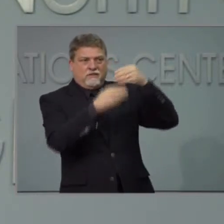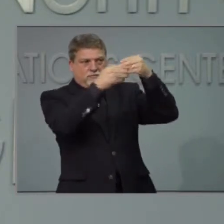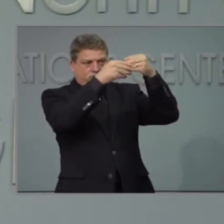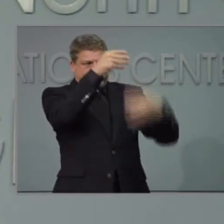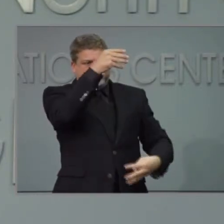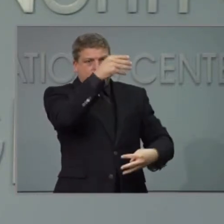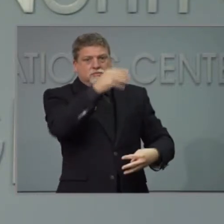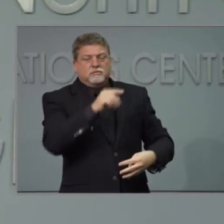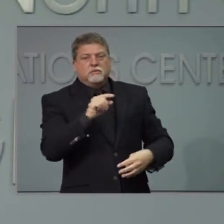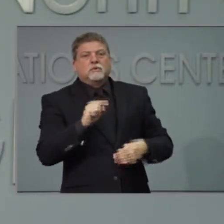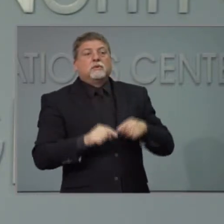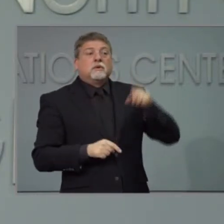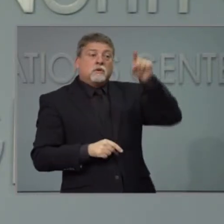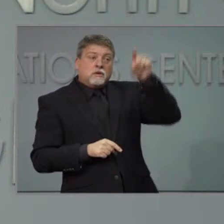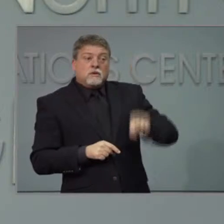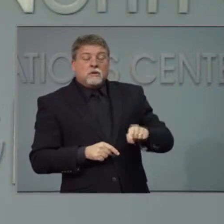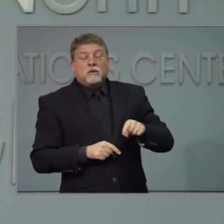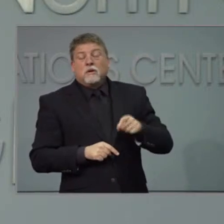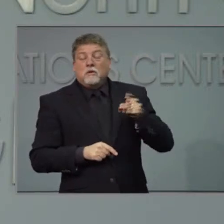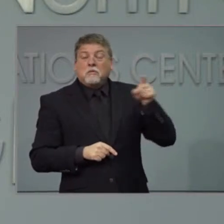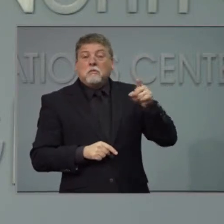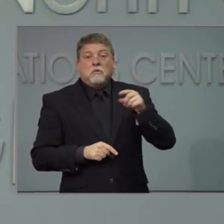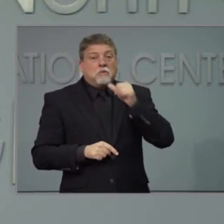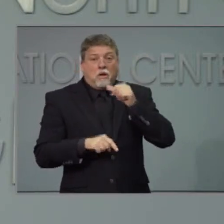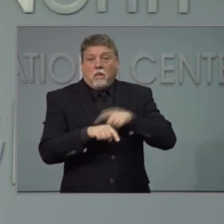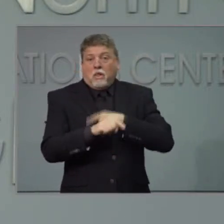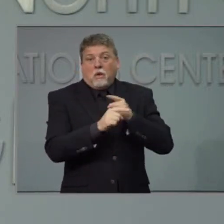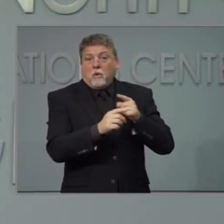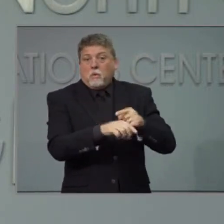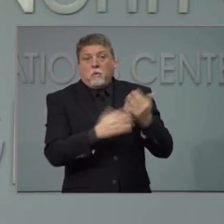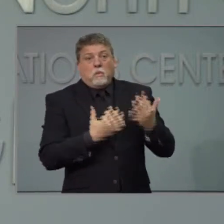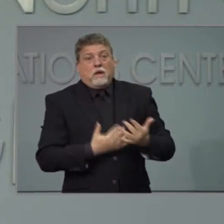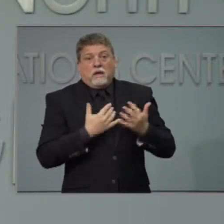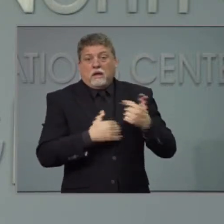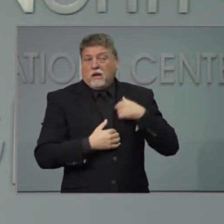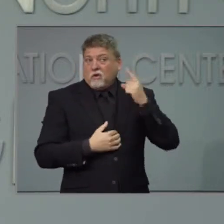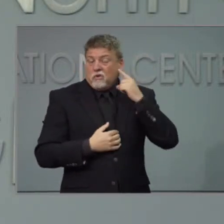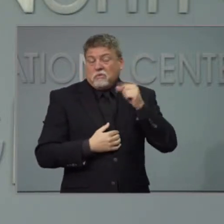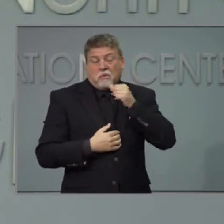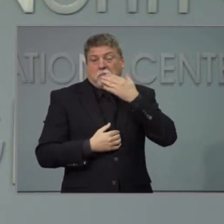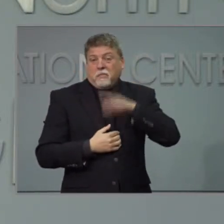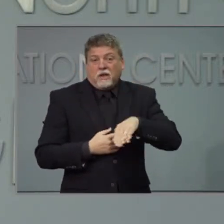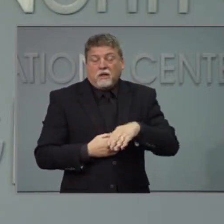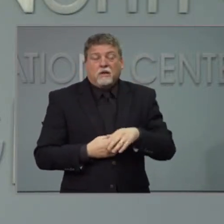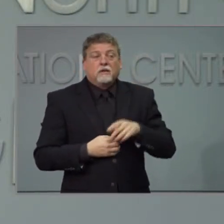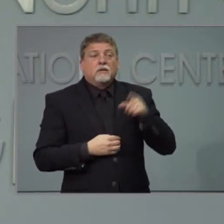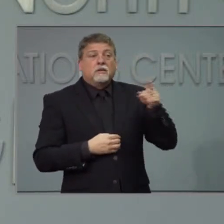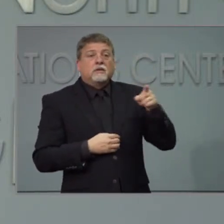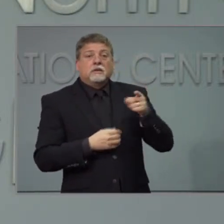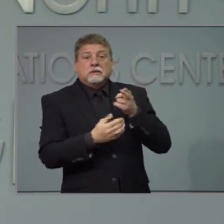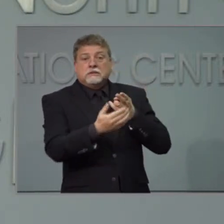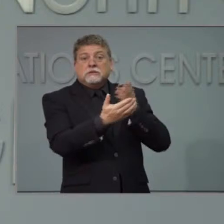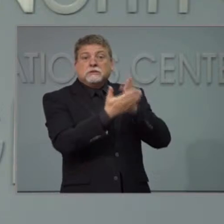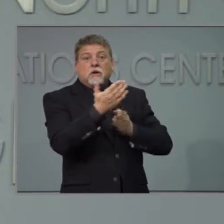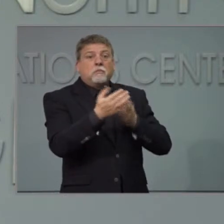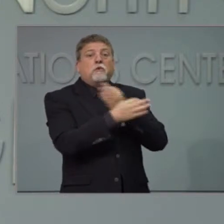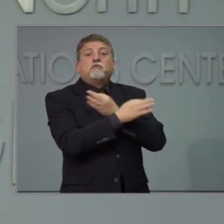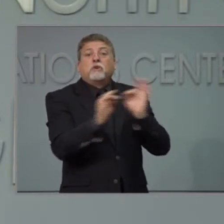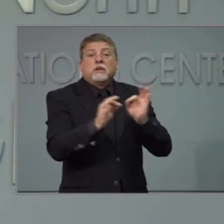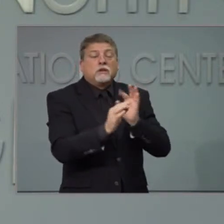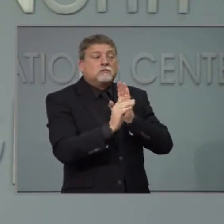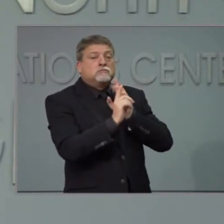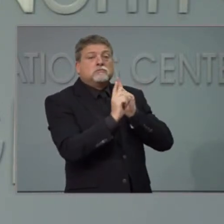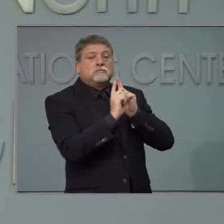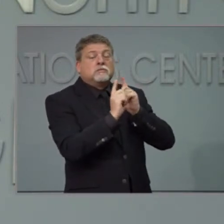of the sites, but not all of them. You can even sign up for times, and the cost is free.